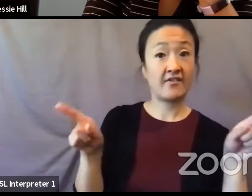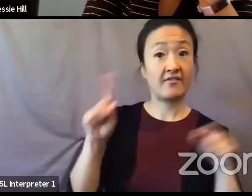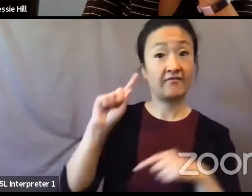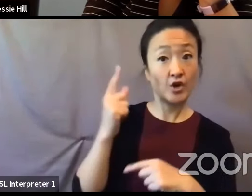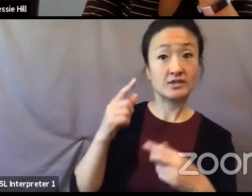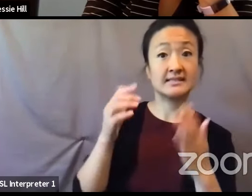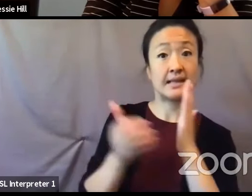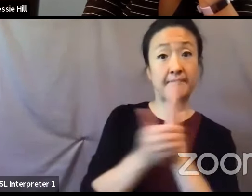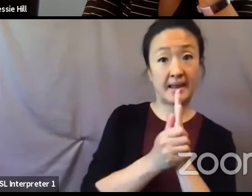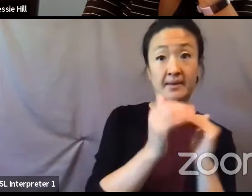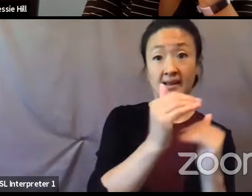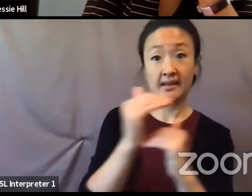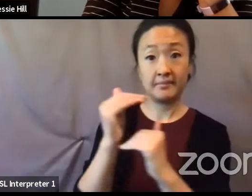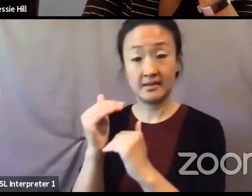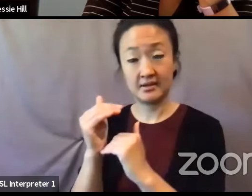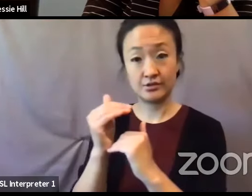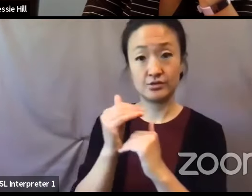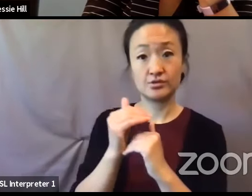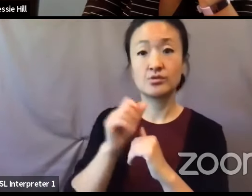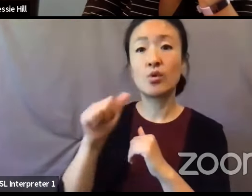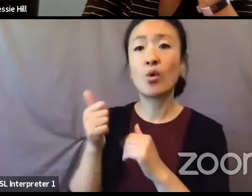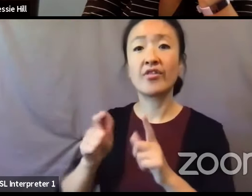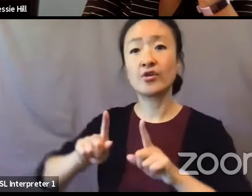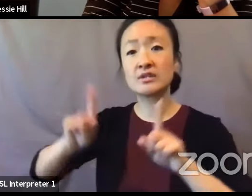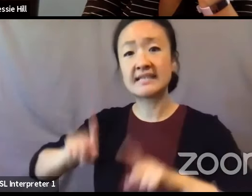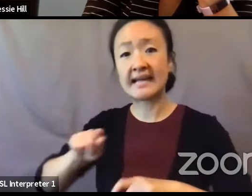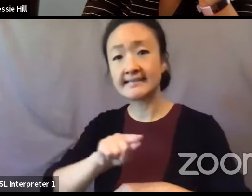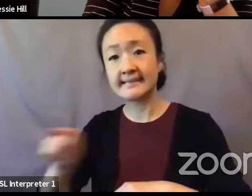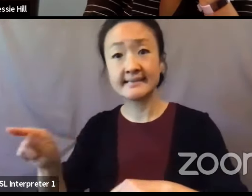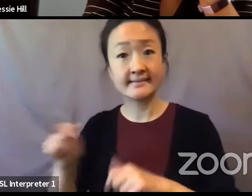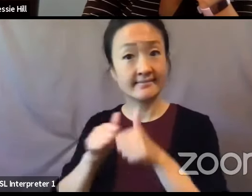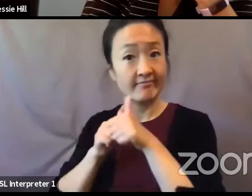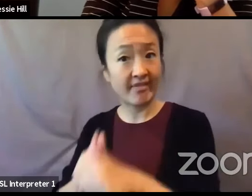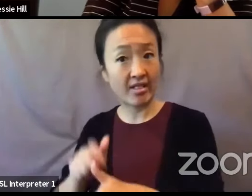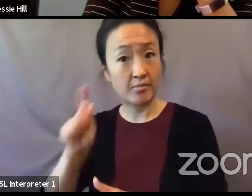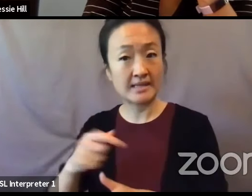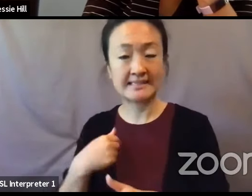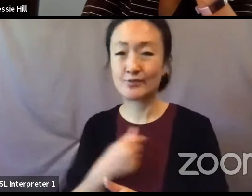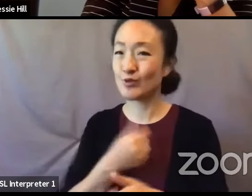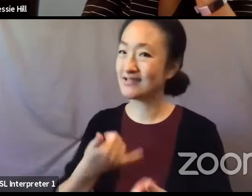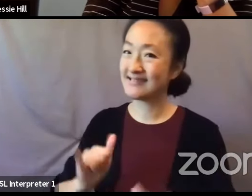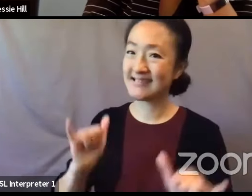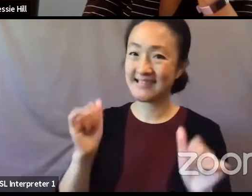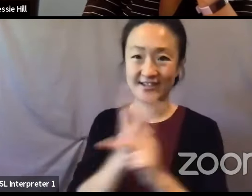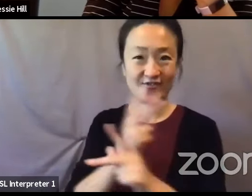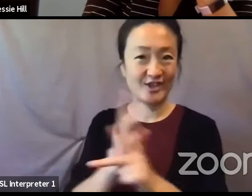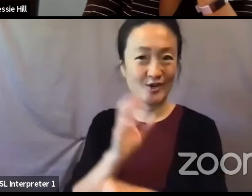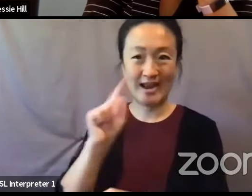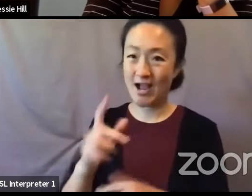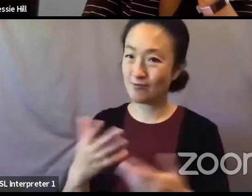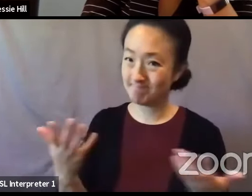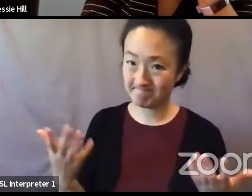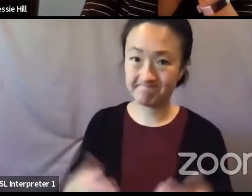or some other set of tests is something we're still trying to figure out.